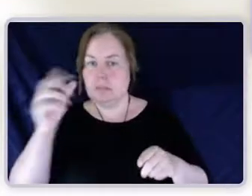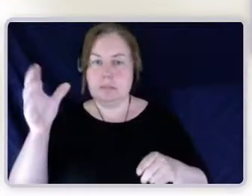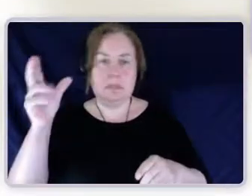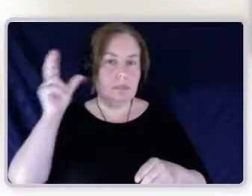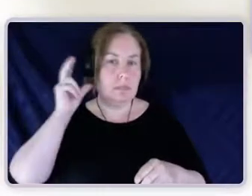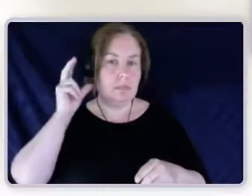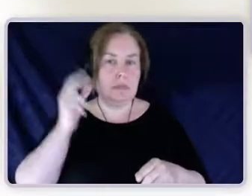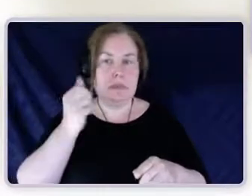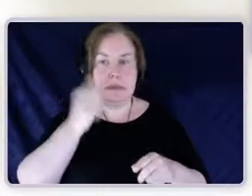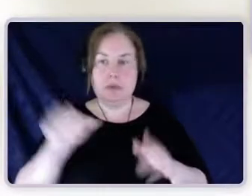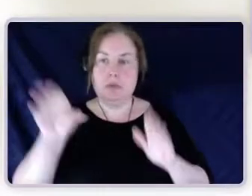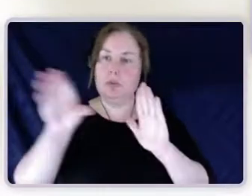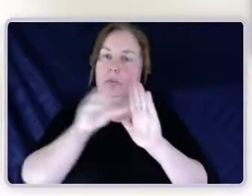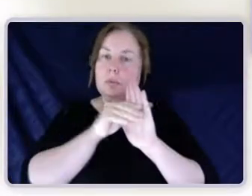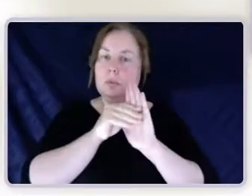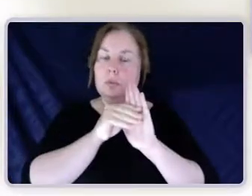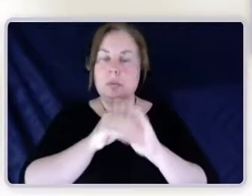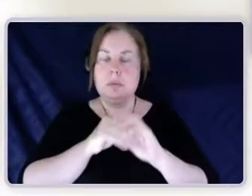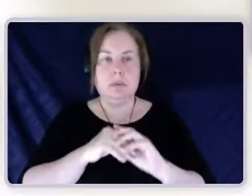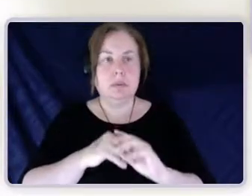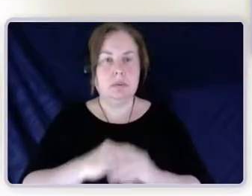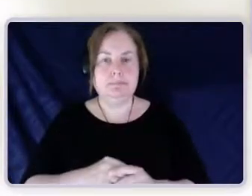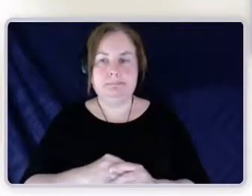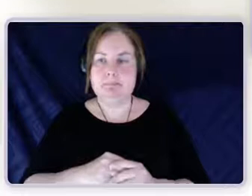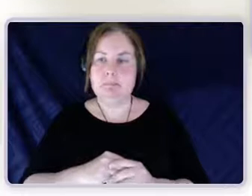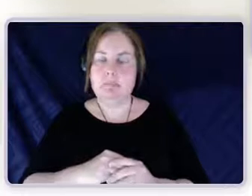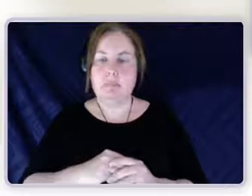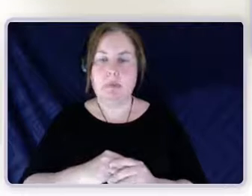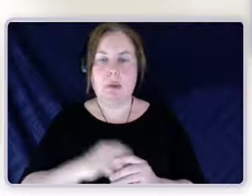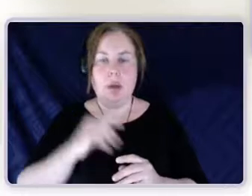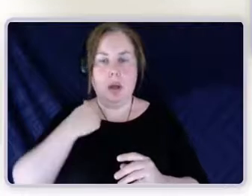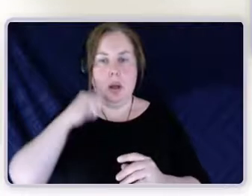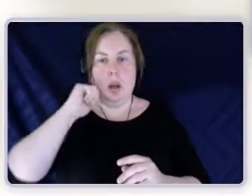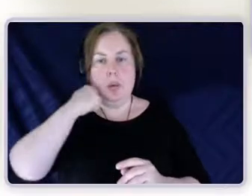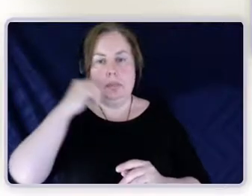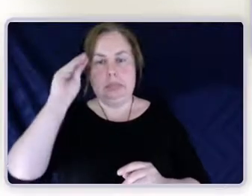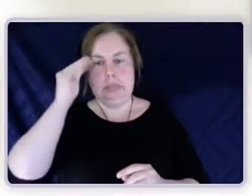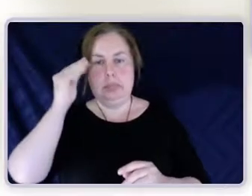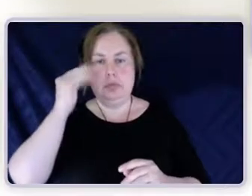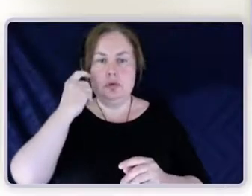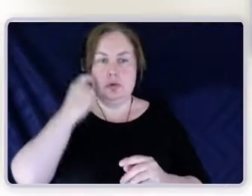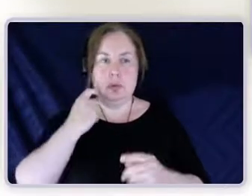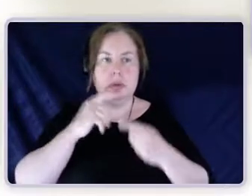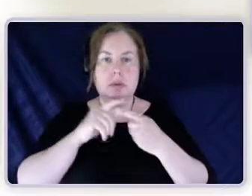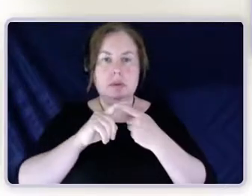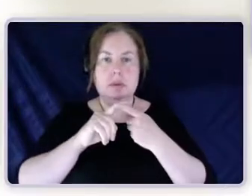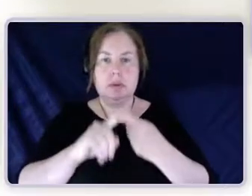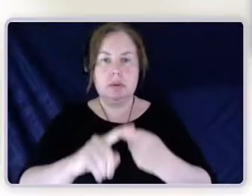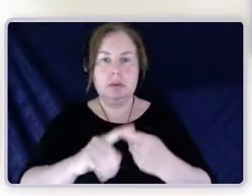if you're still recording, especially, I'm going to just continue on with my presentation